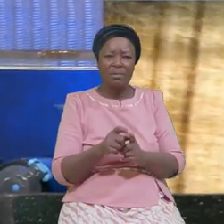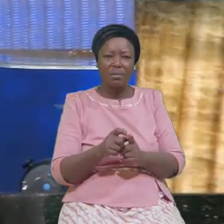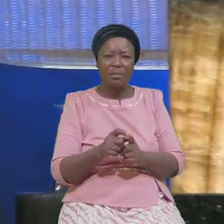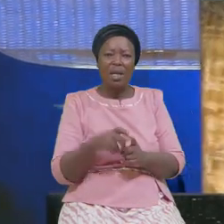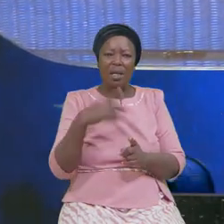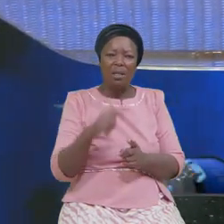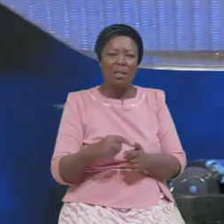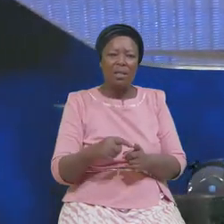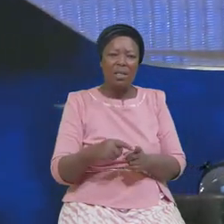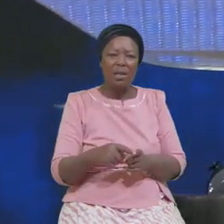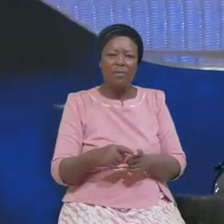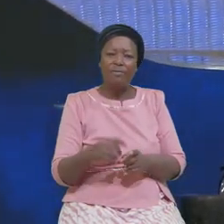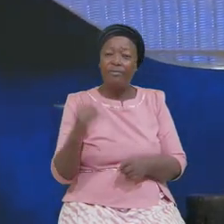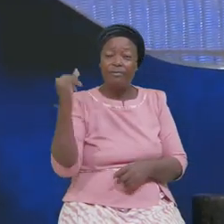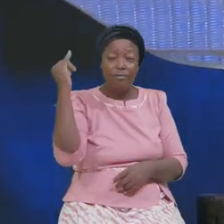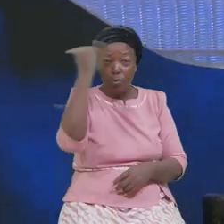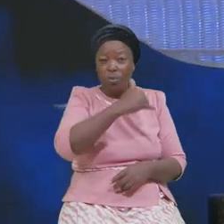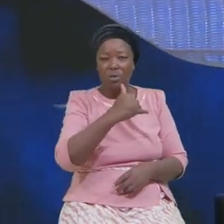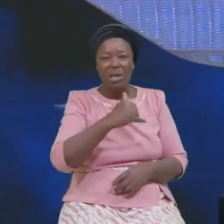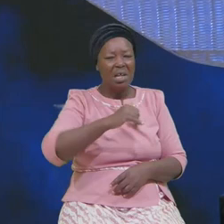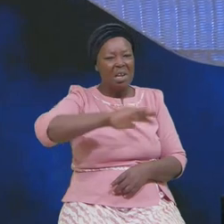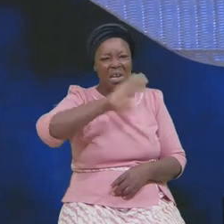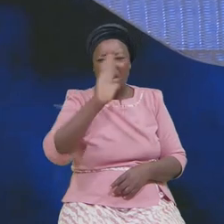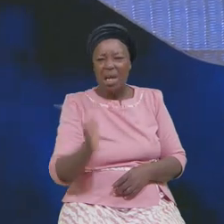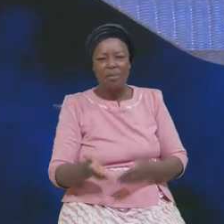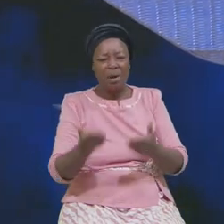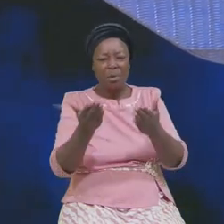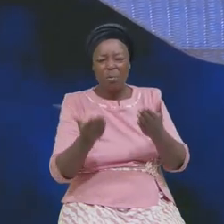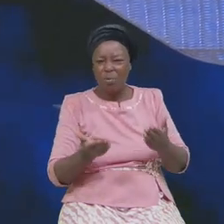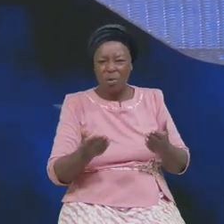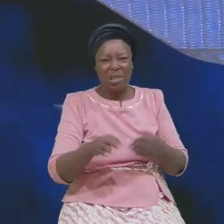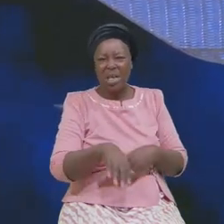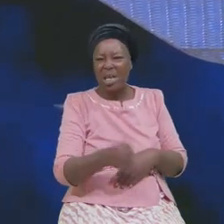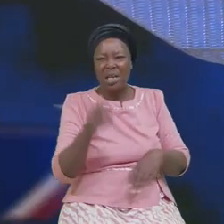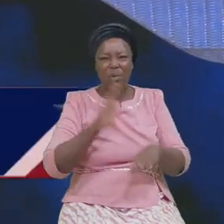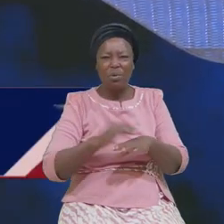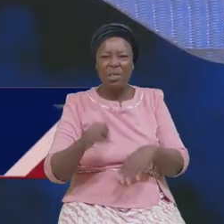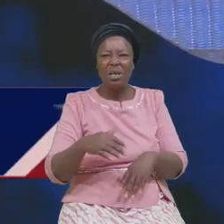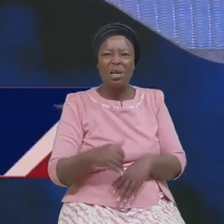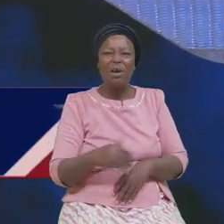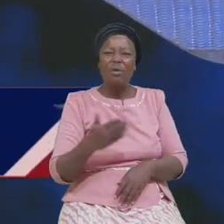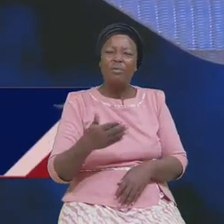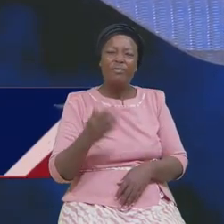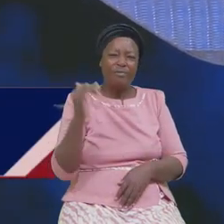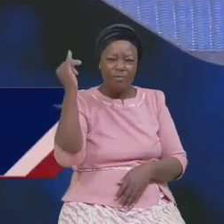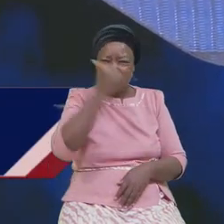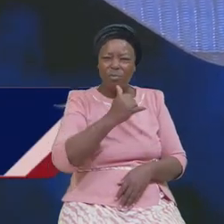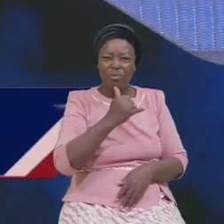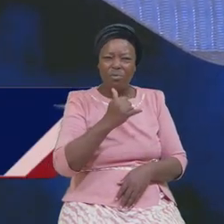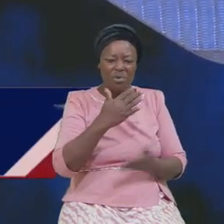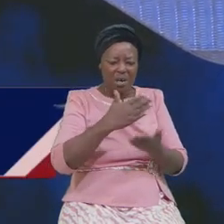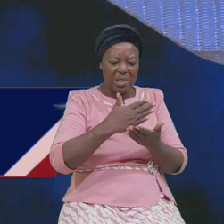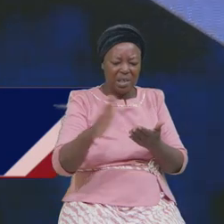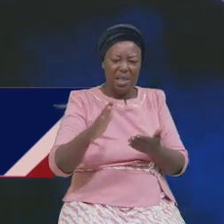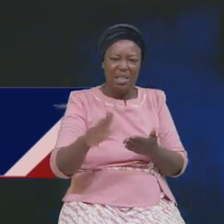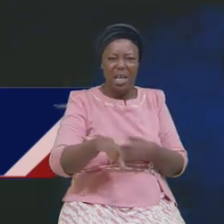fool doesn't want any warning. The fool rejects every form of warning.